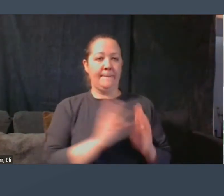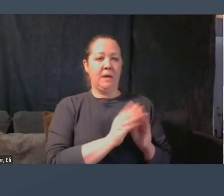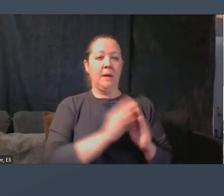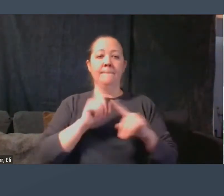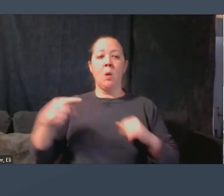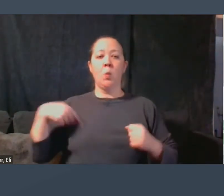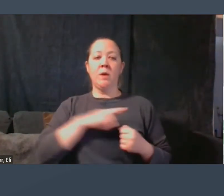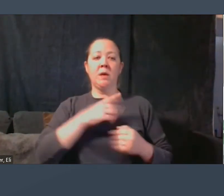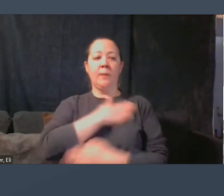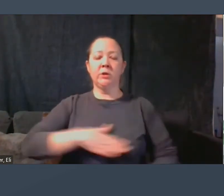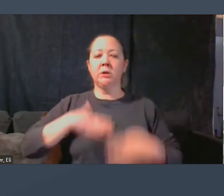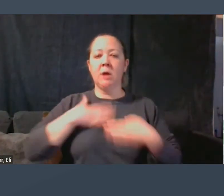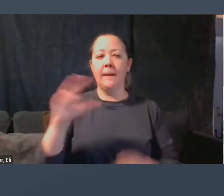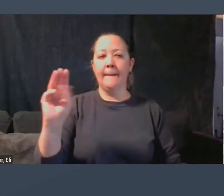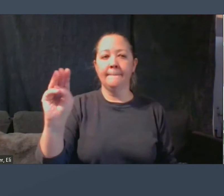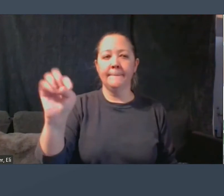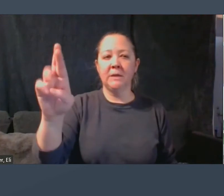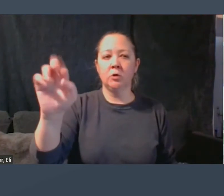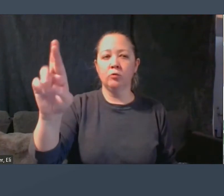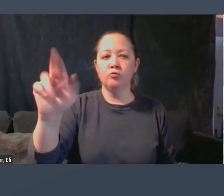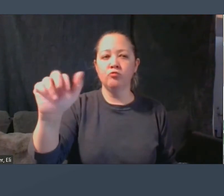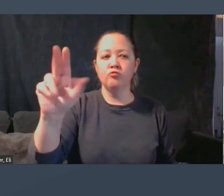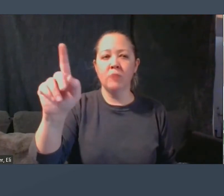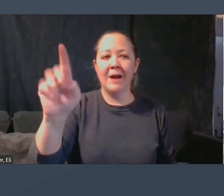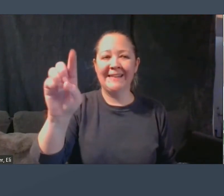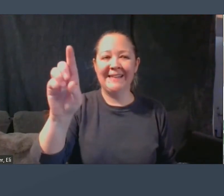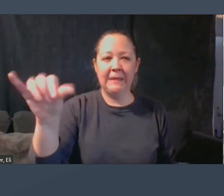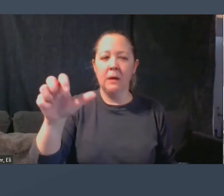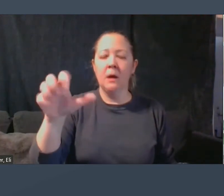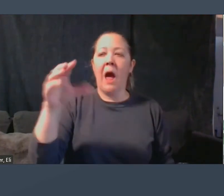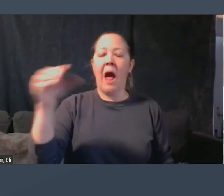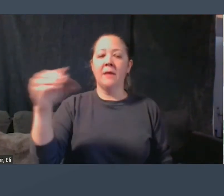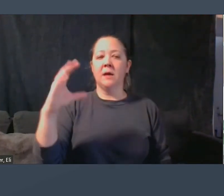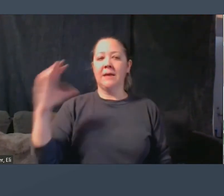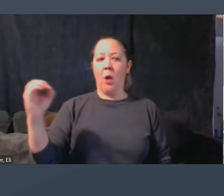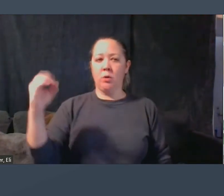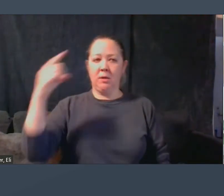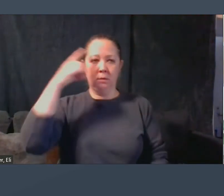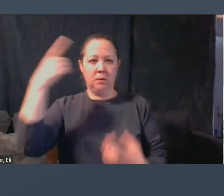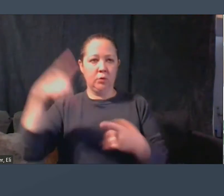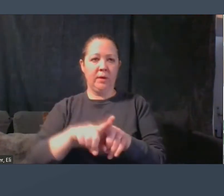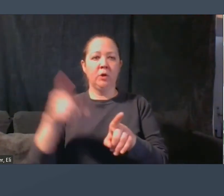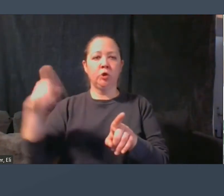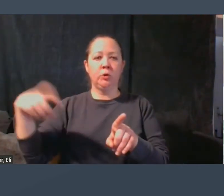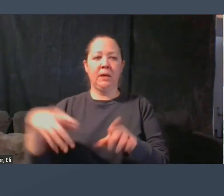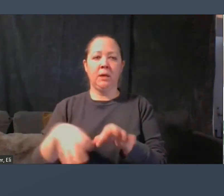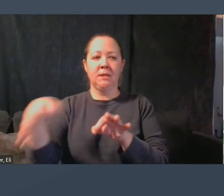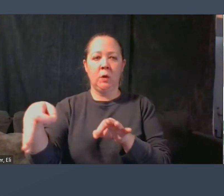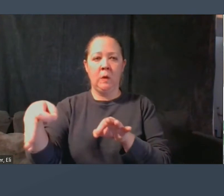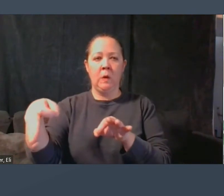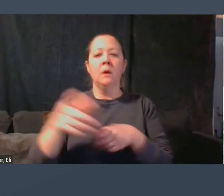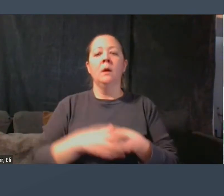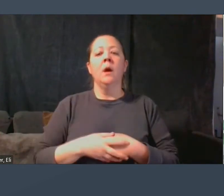Ruddy and the county administration's agreeing that this should be continued. We would prefer that